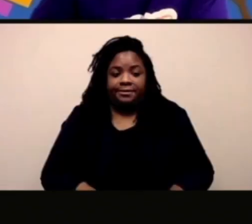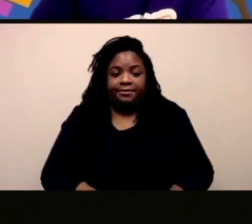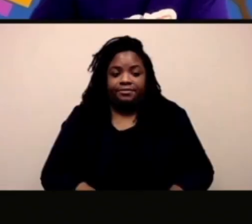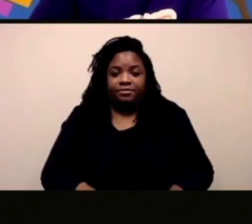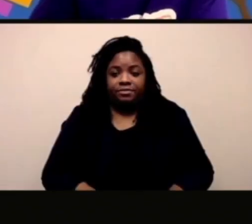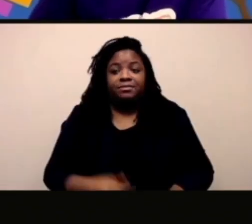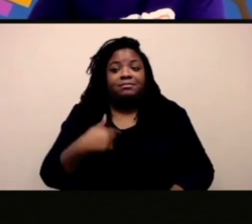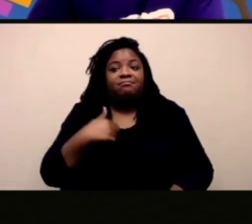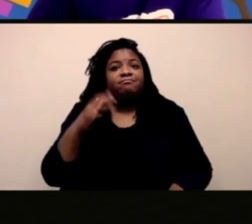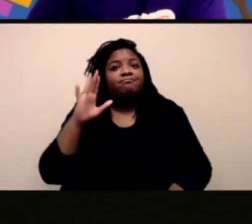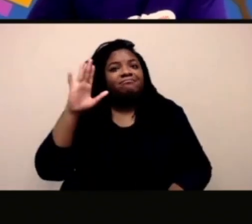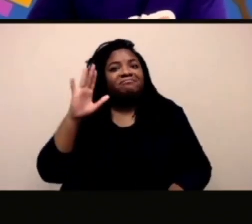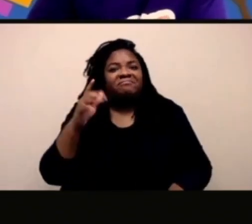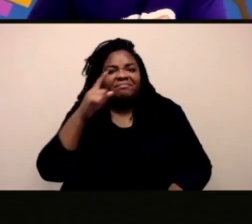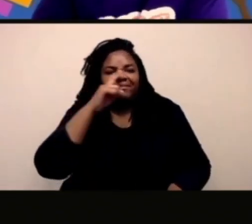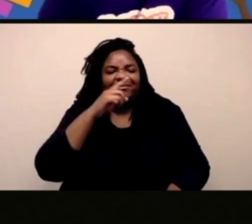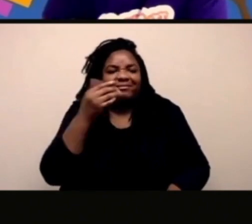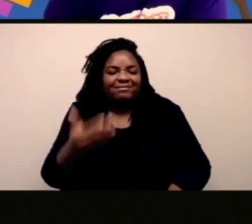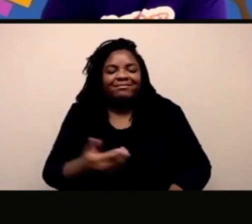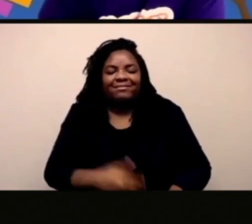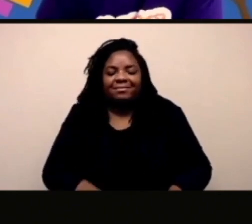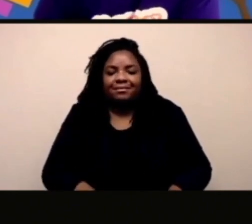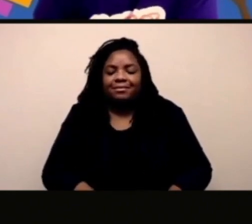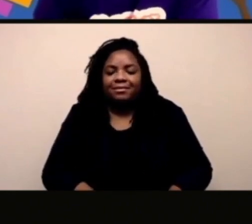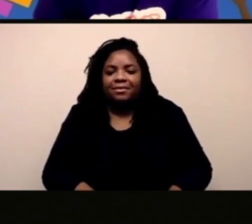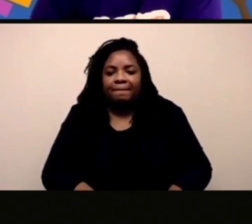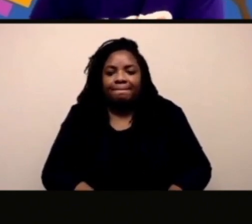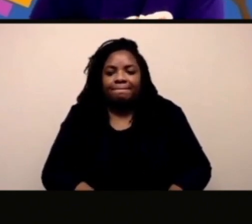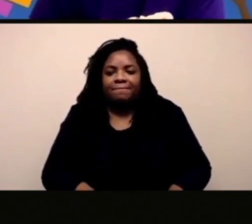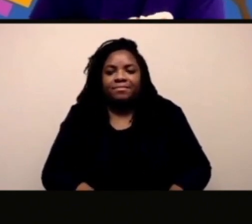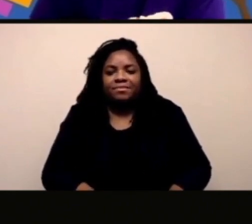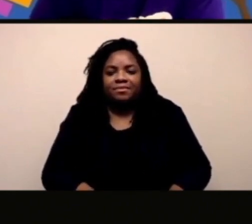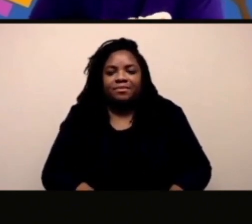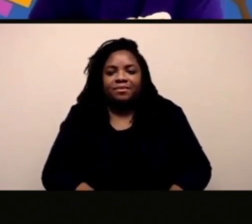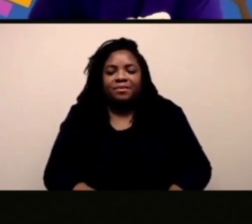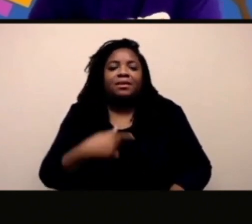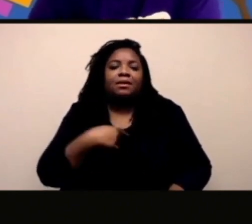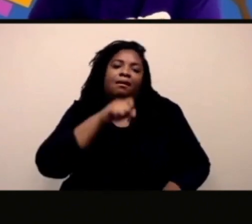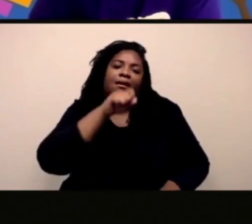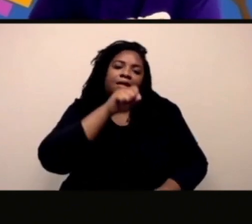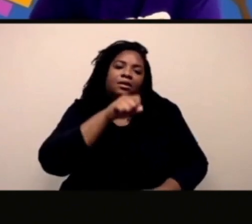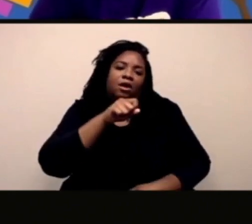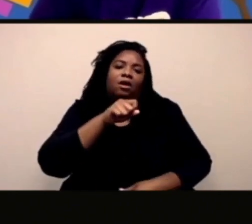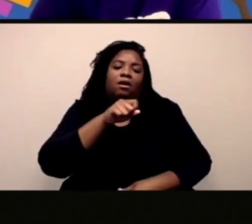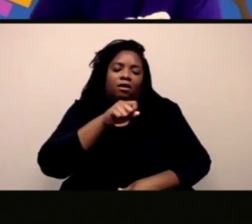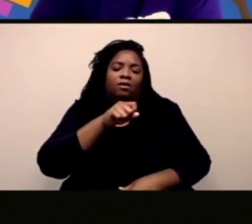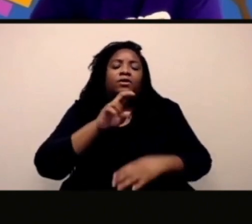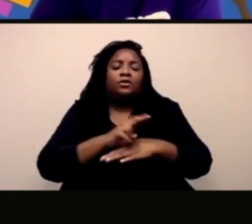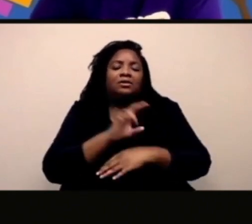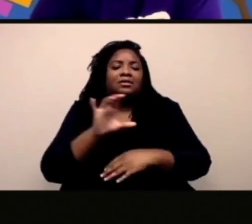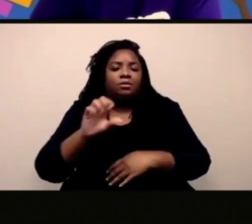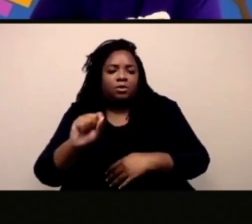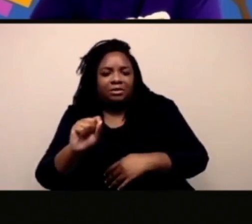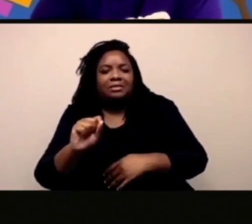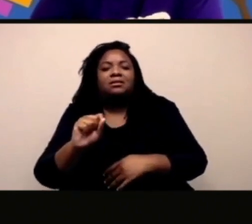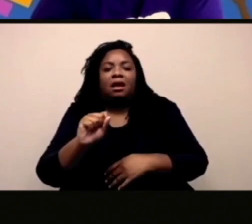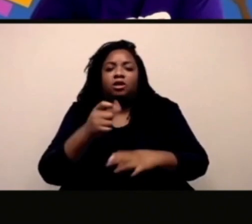I can go. I think I really love using computer science and Scratch in